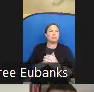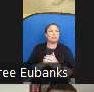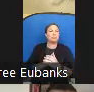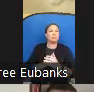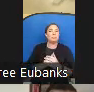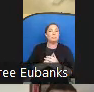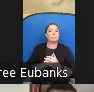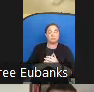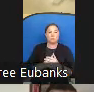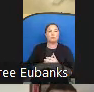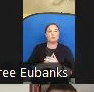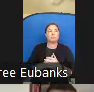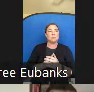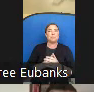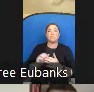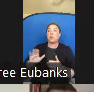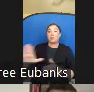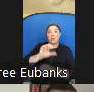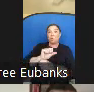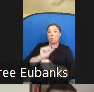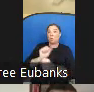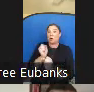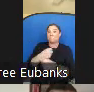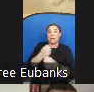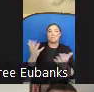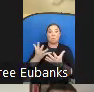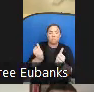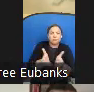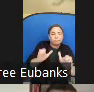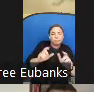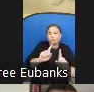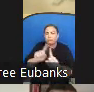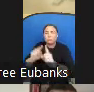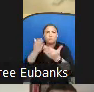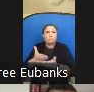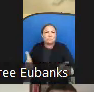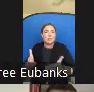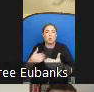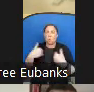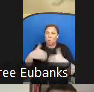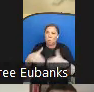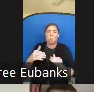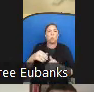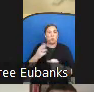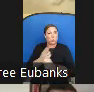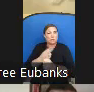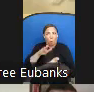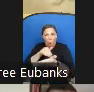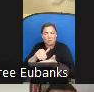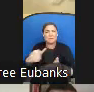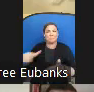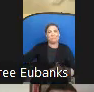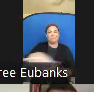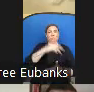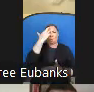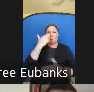Moreover, the products of their labor, pottery vessels and ceramic objects, were consumed in great quantity in the Roman period. And as a